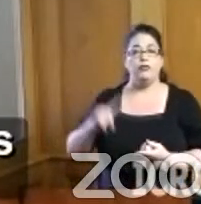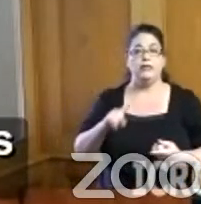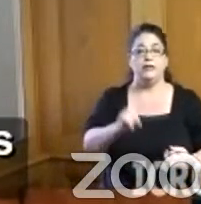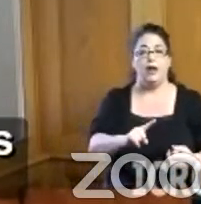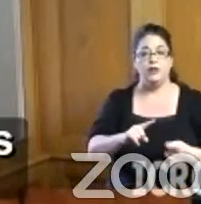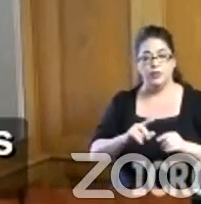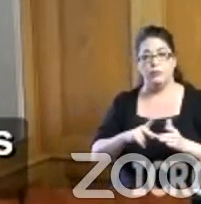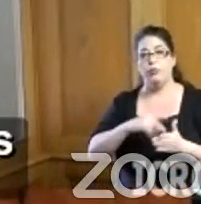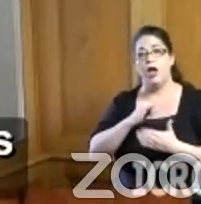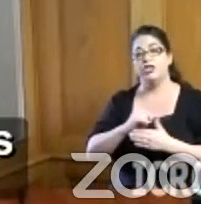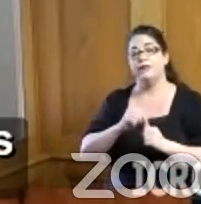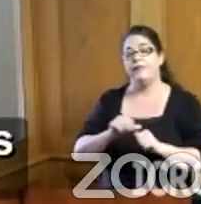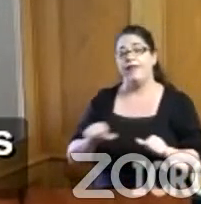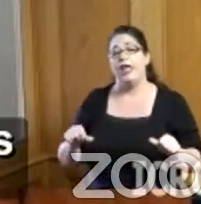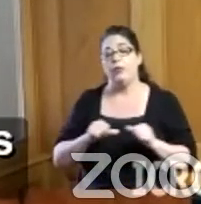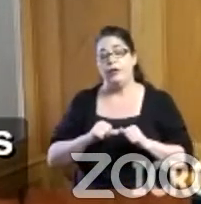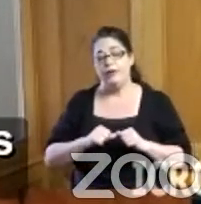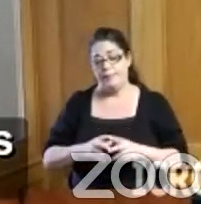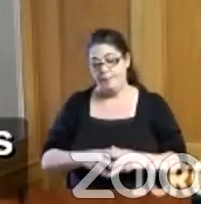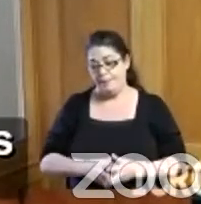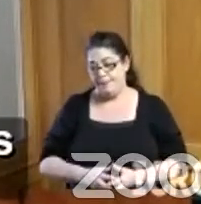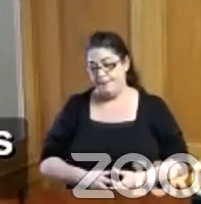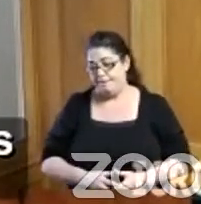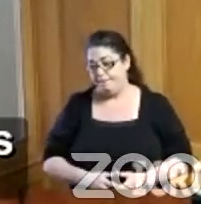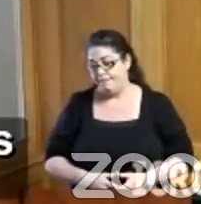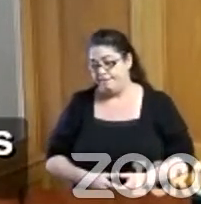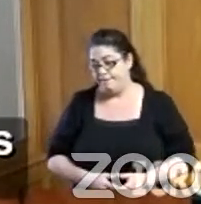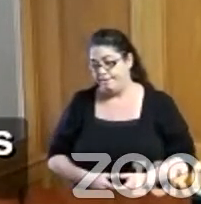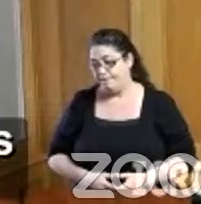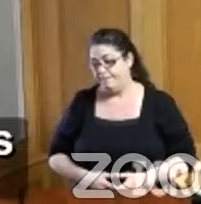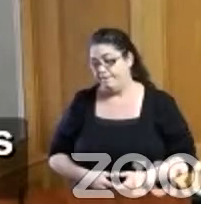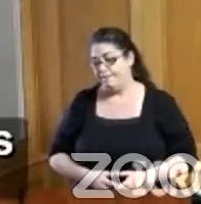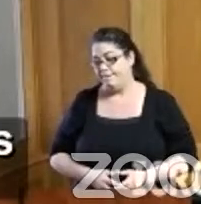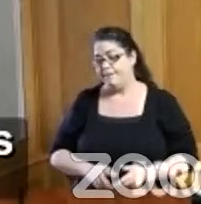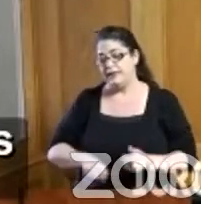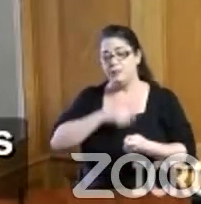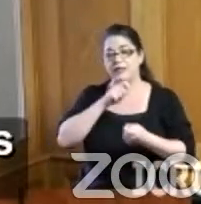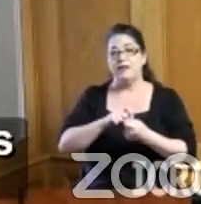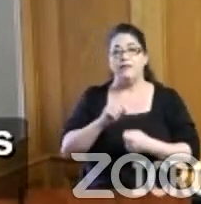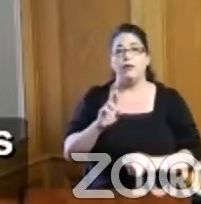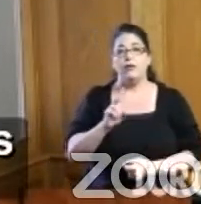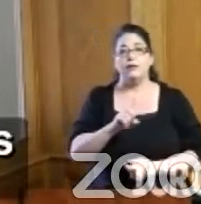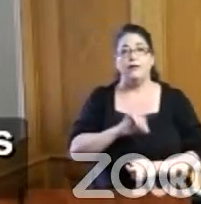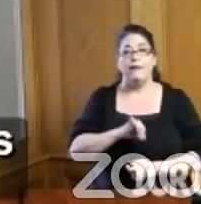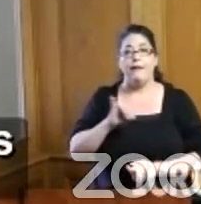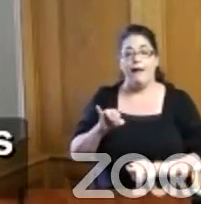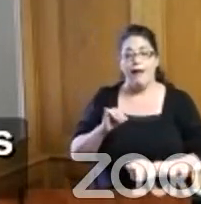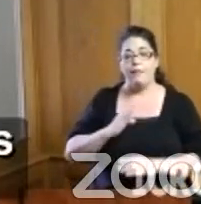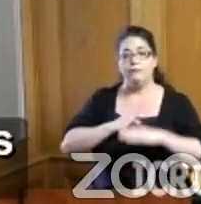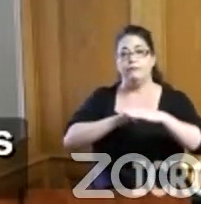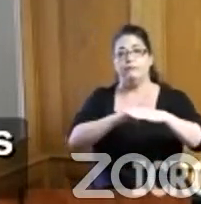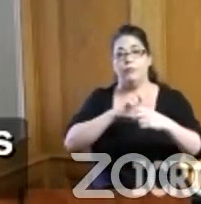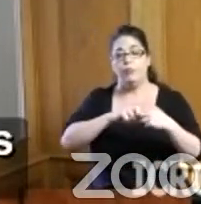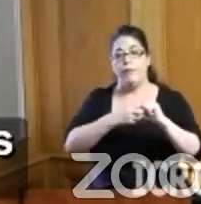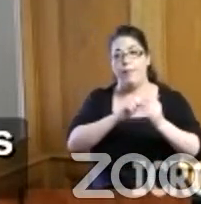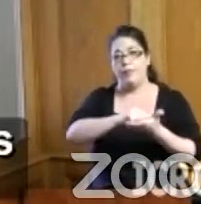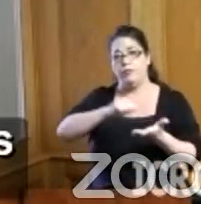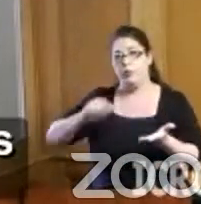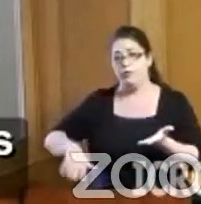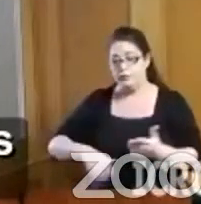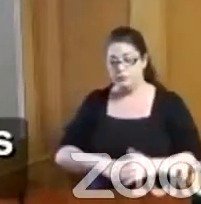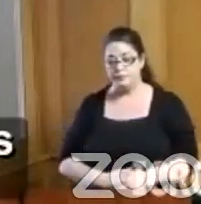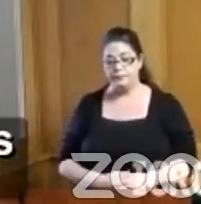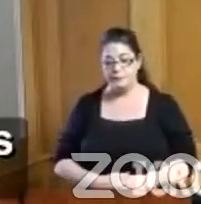within this area, as well as specific RDII removal projects. This study was